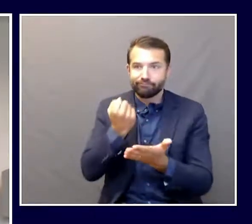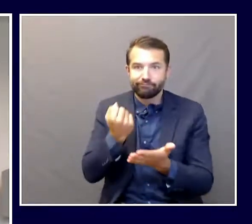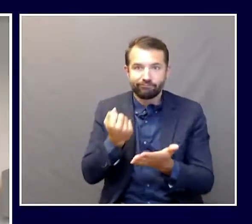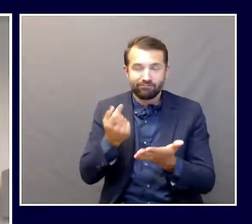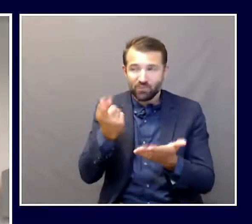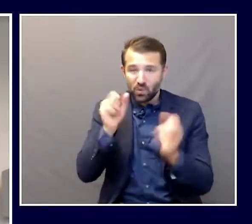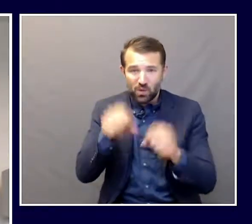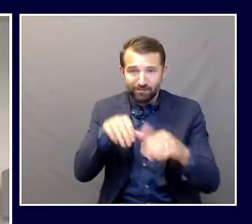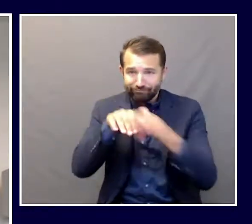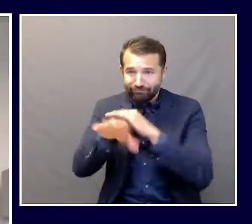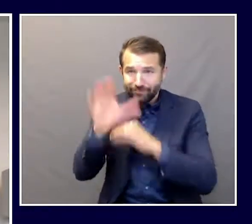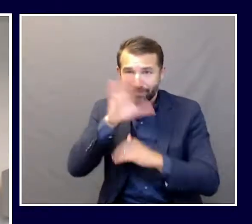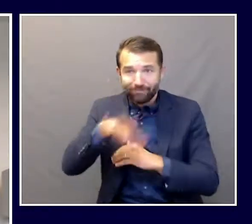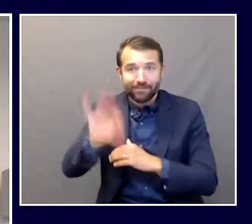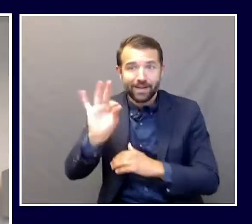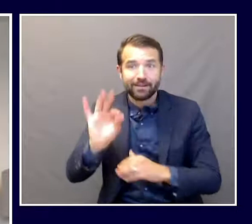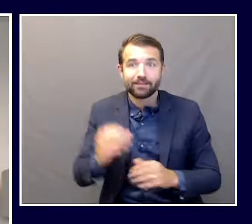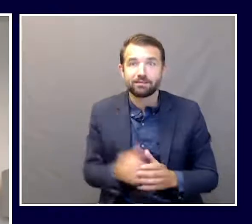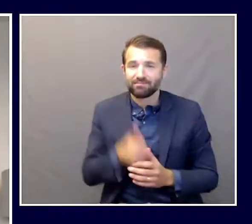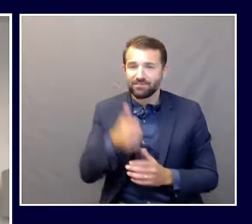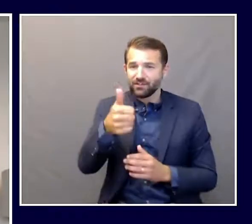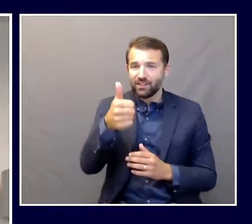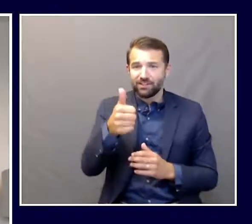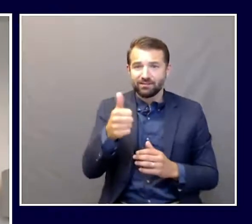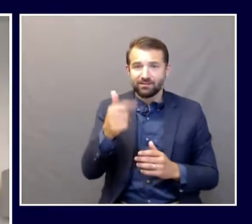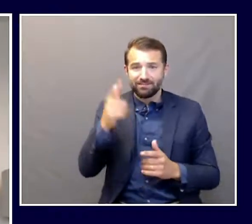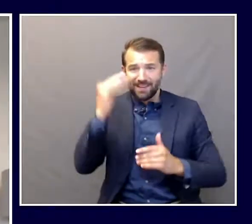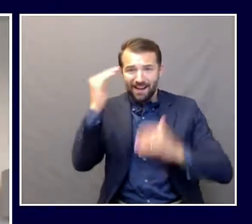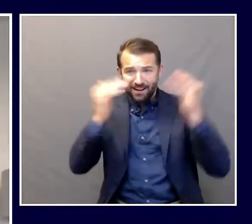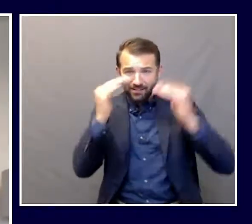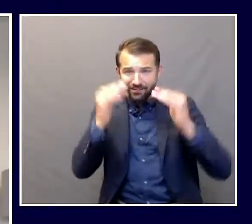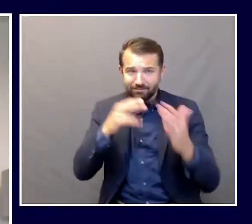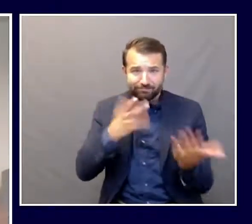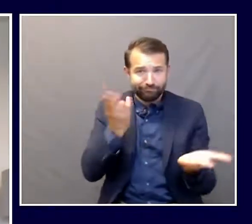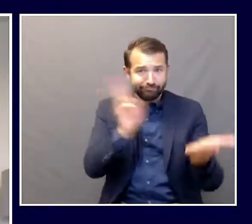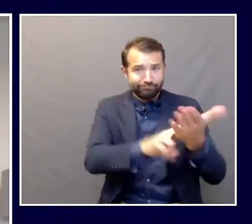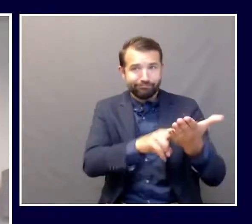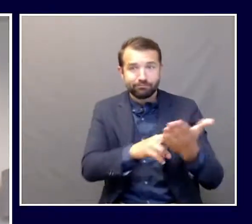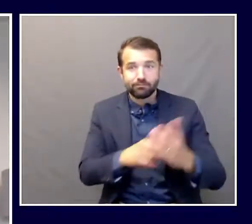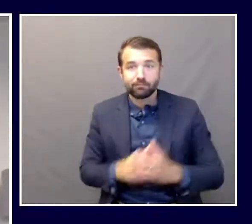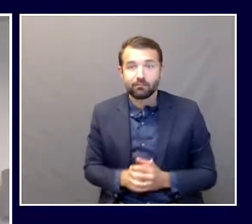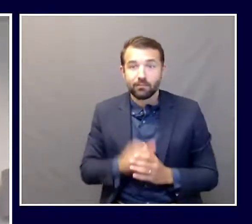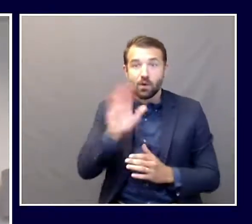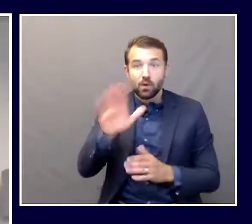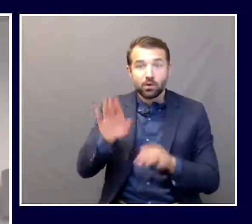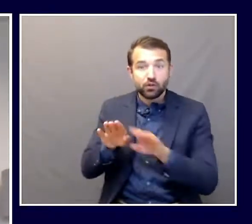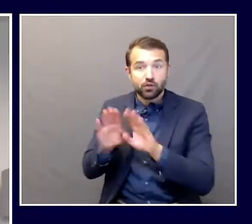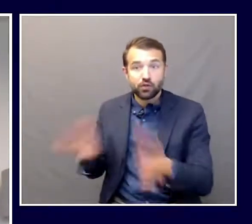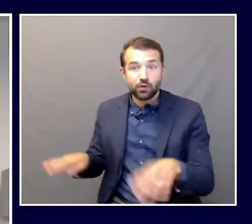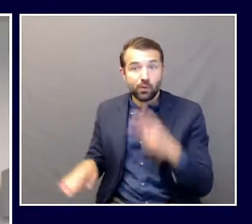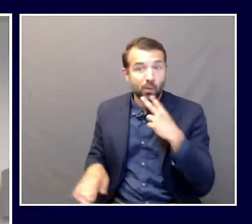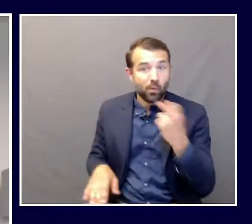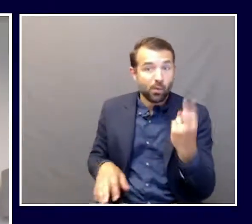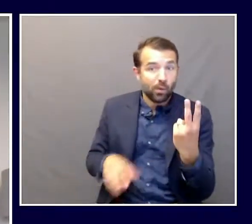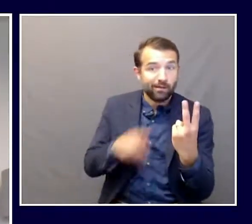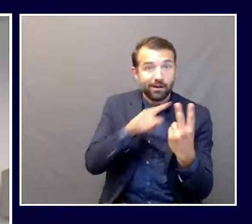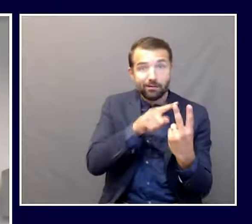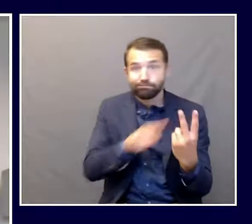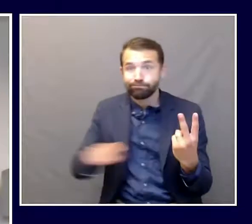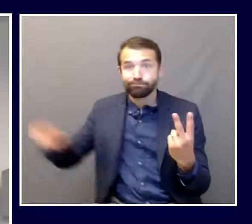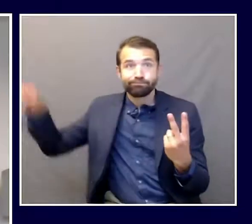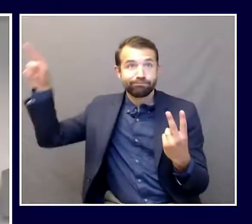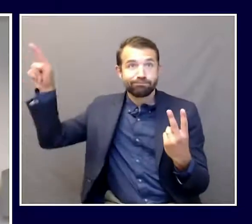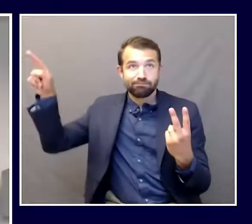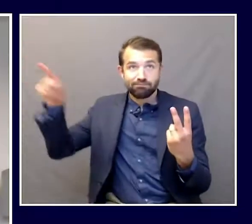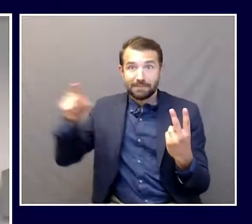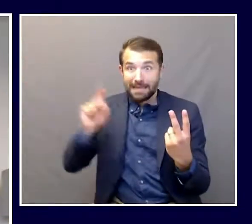register on behalf of someone 12 and over if you're their parent or guardian. The registration will be open until midnight on June